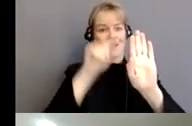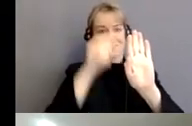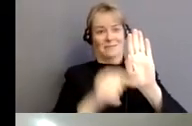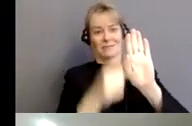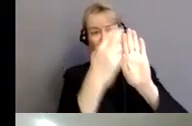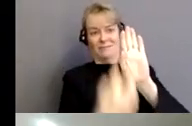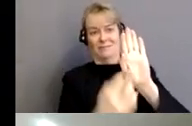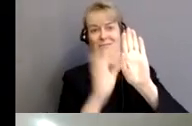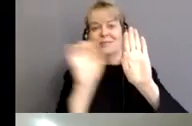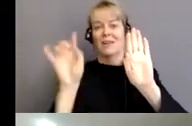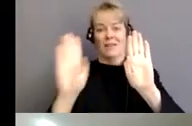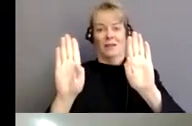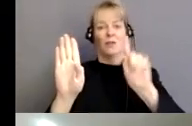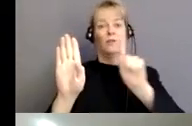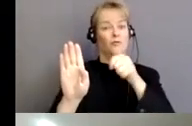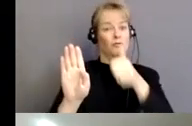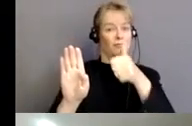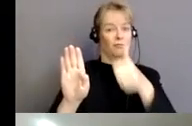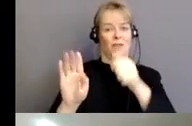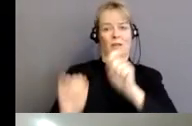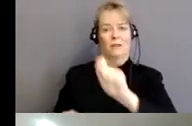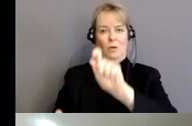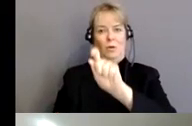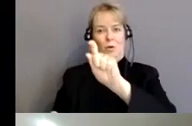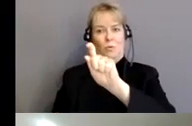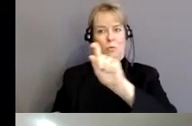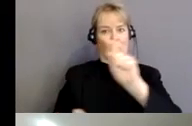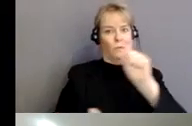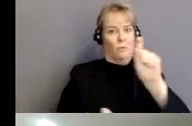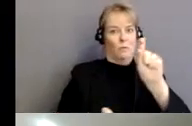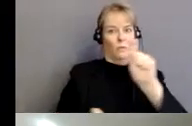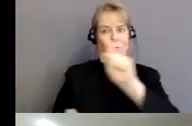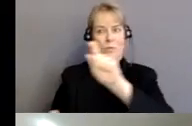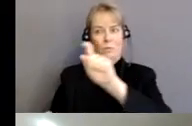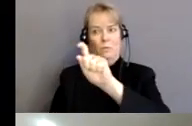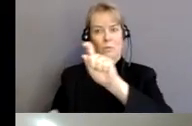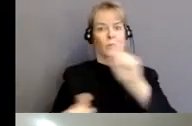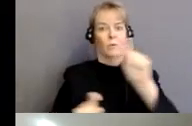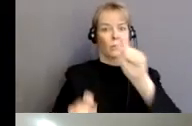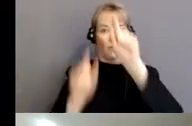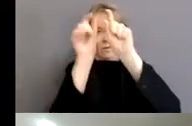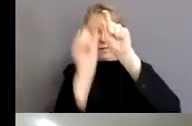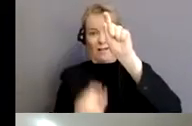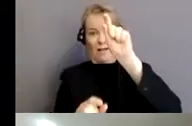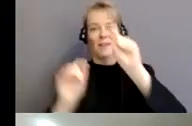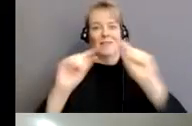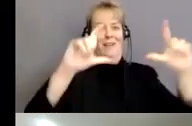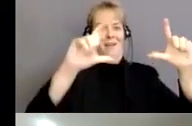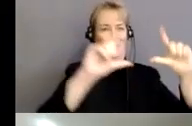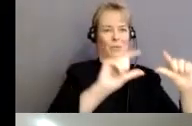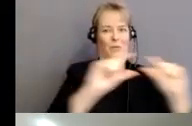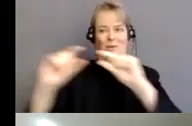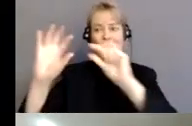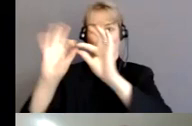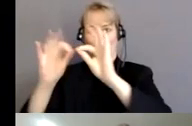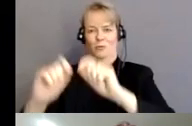do that individually. We aren't doing that on our screen, but you can do that to yourself. The speakers will be visible. Hopefully we